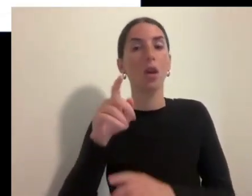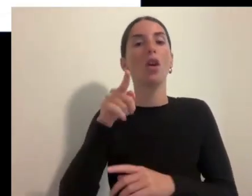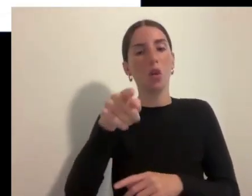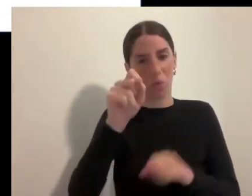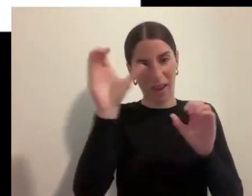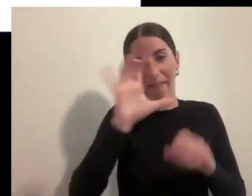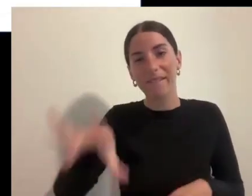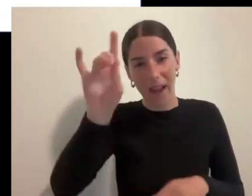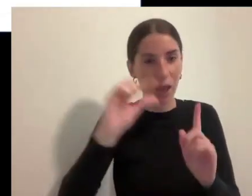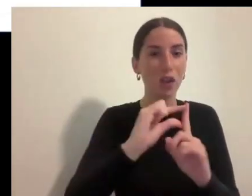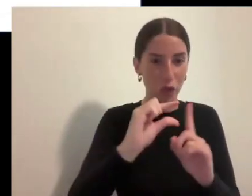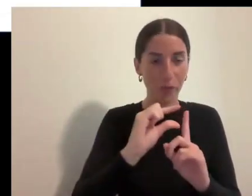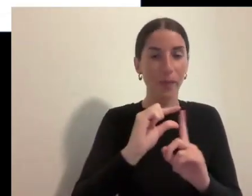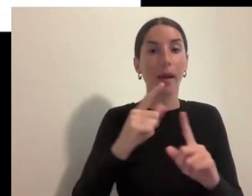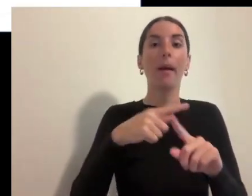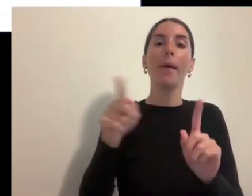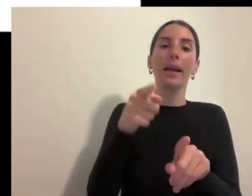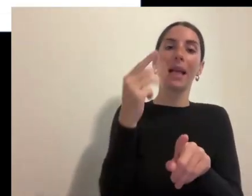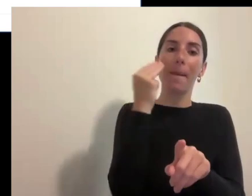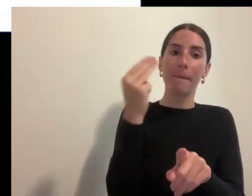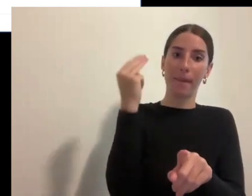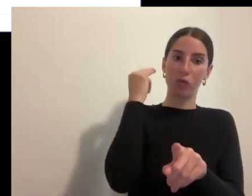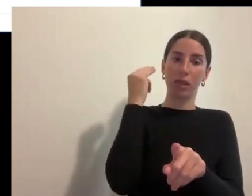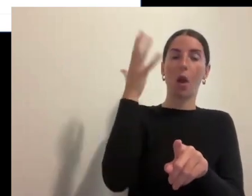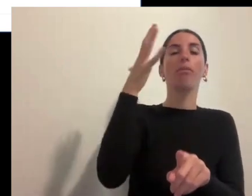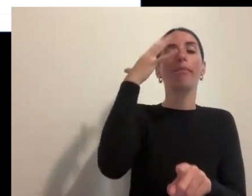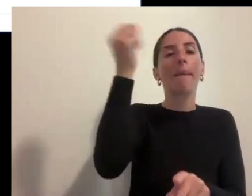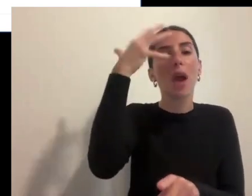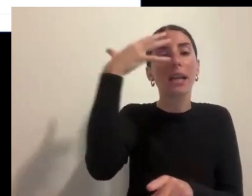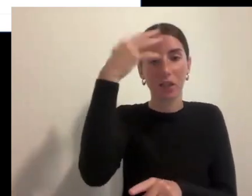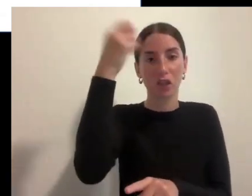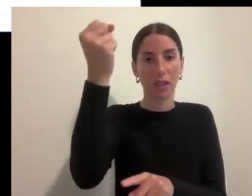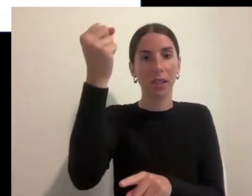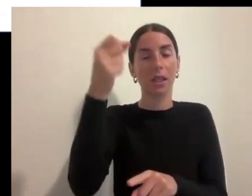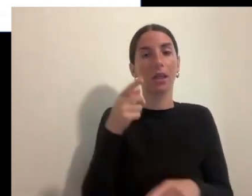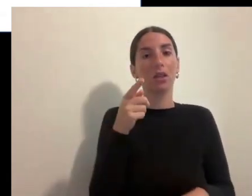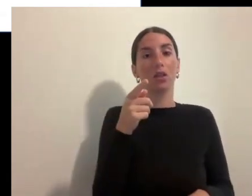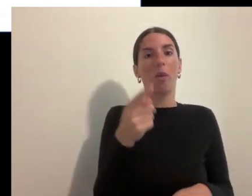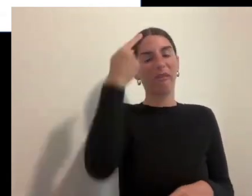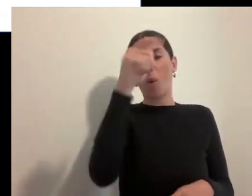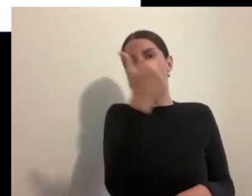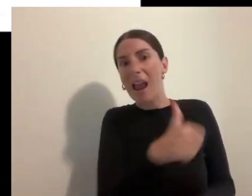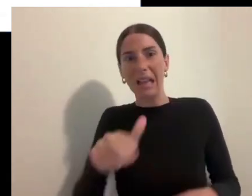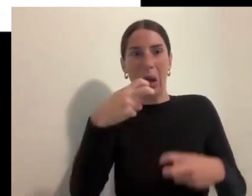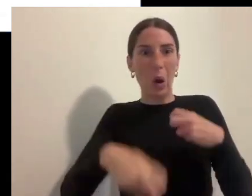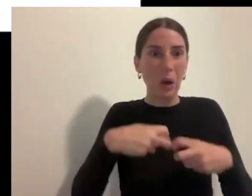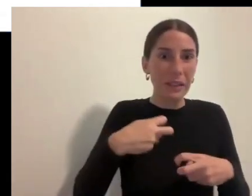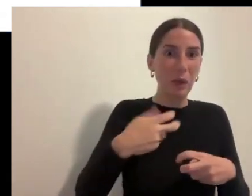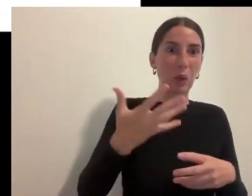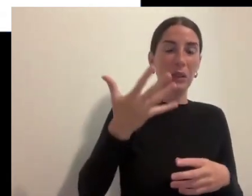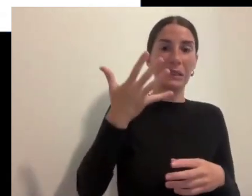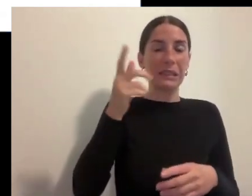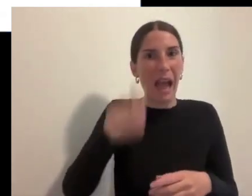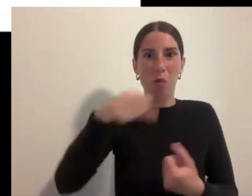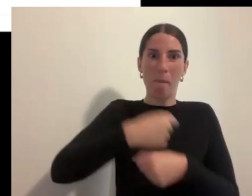find a term, but this is a memorization mode, for any of those difficult terms that you need to make sure that you